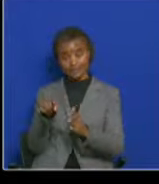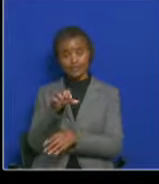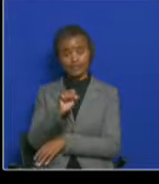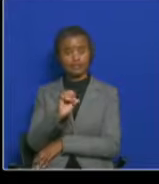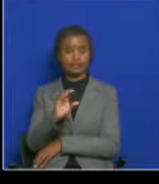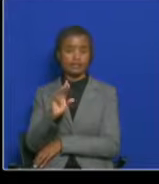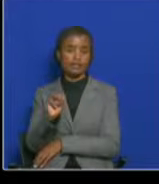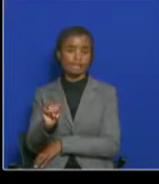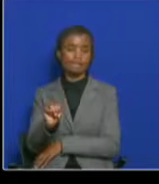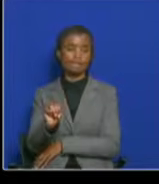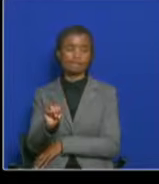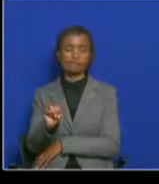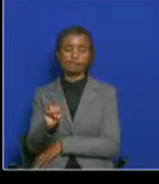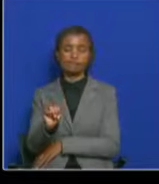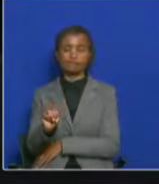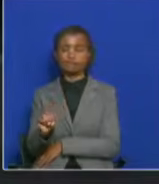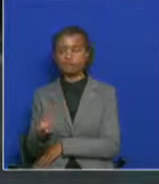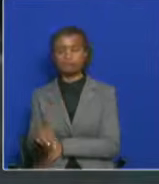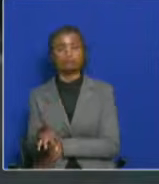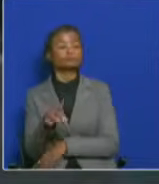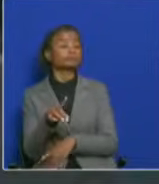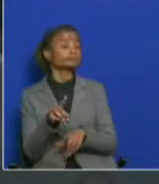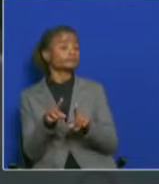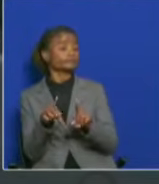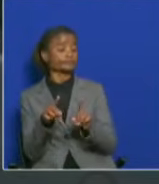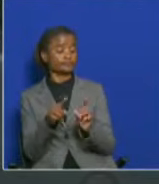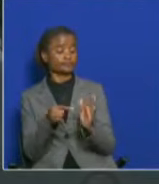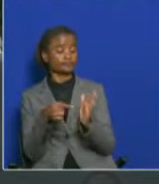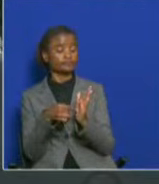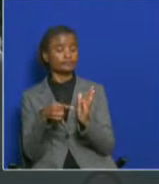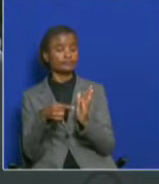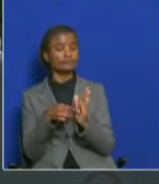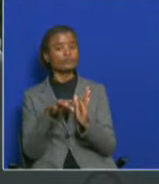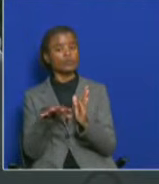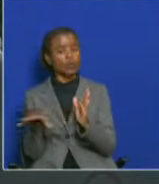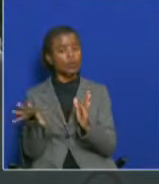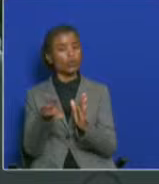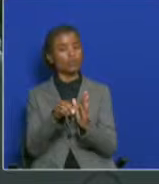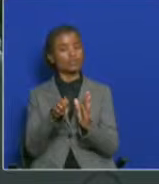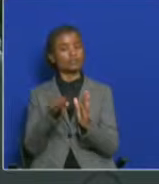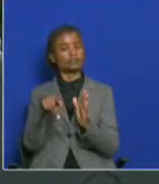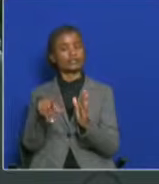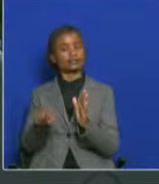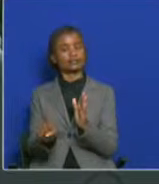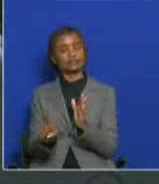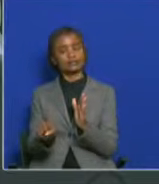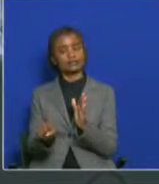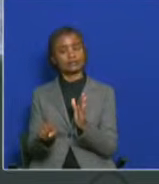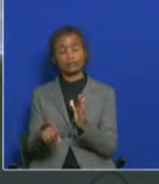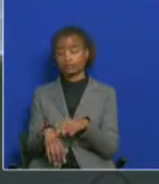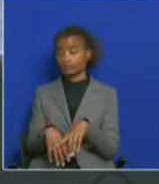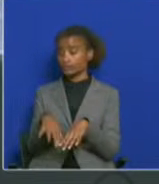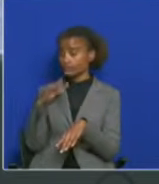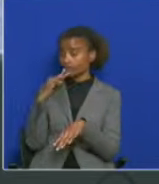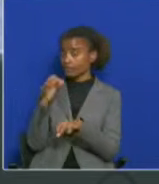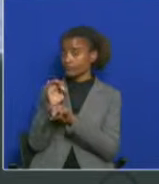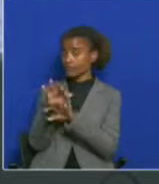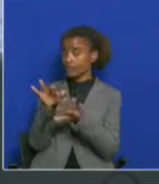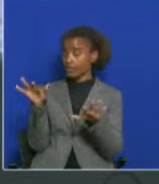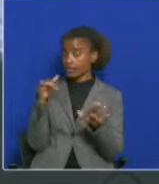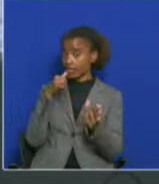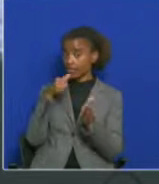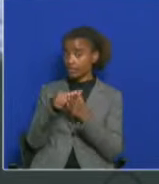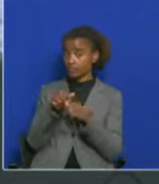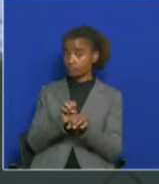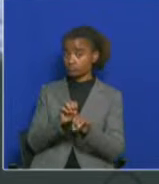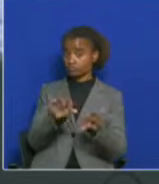sections internally within to the SAPS. all sections within Yeah. SAPS only. So it's not for public. It is